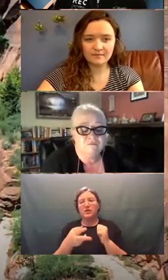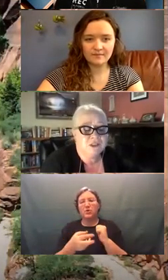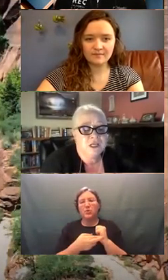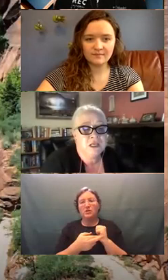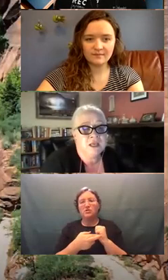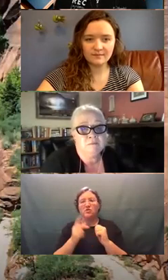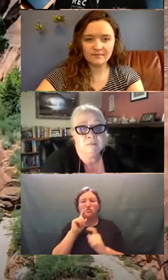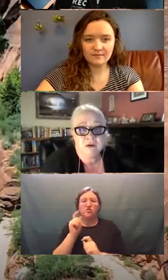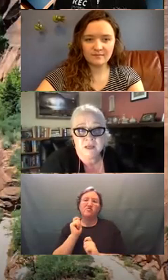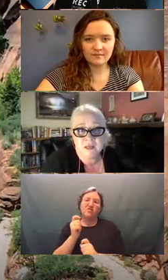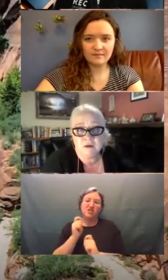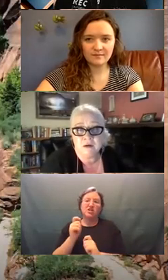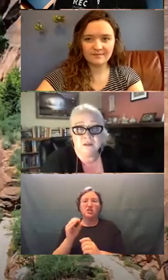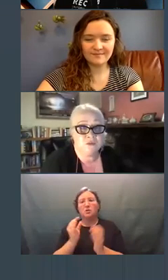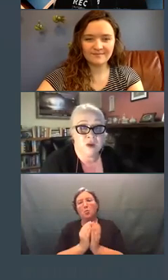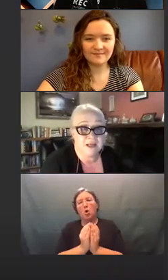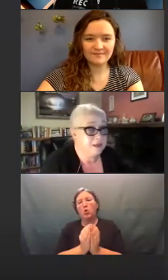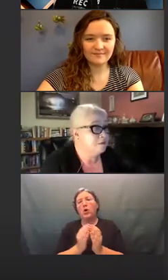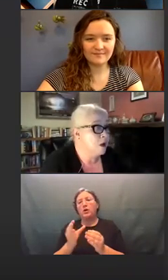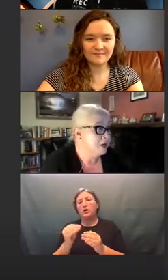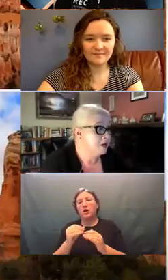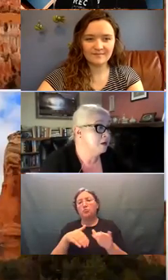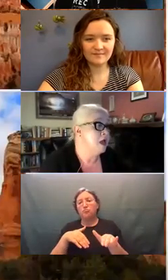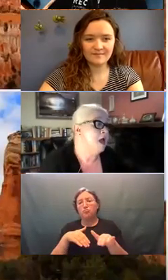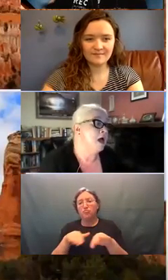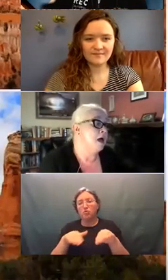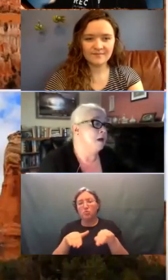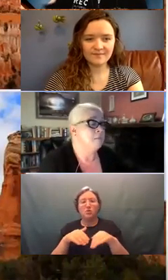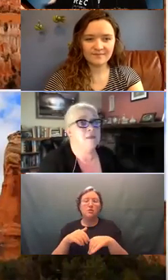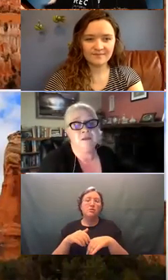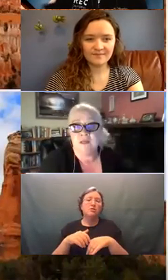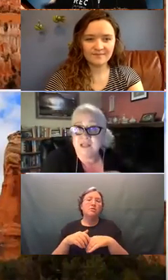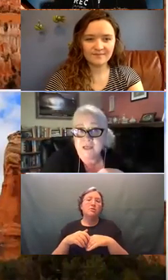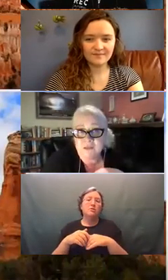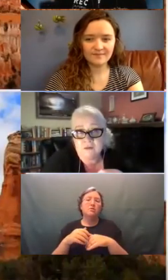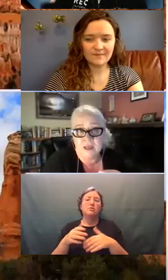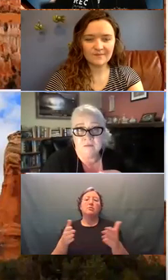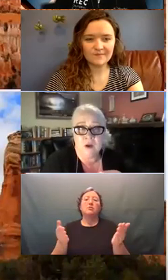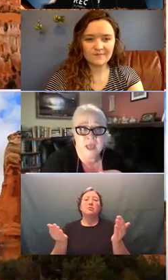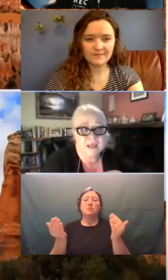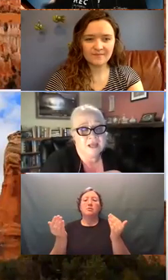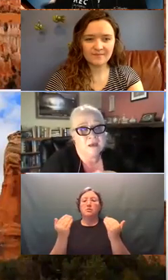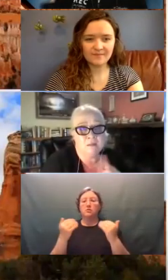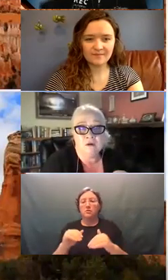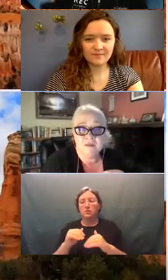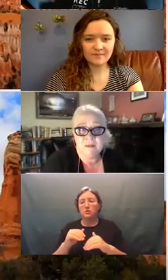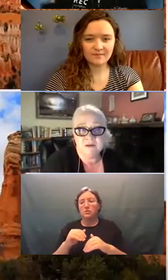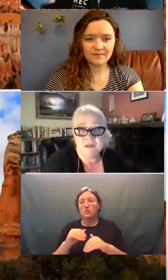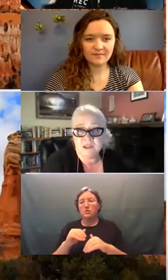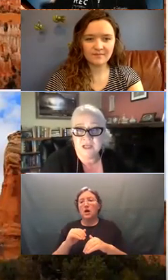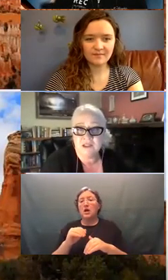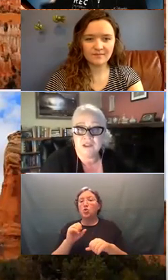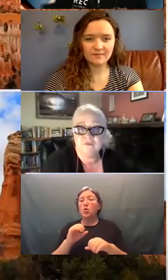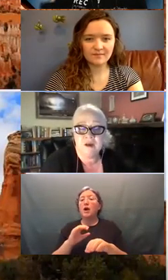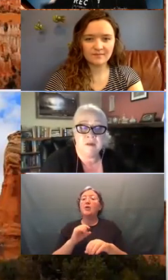go fishing and boating or just wading in the water. And then you can take a ride up over the mountain,